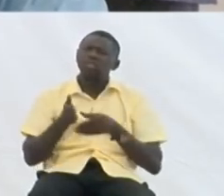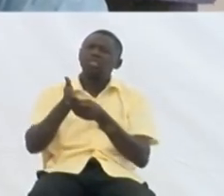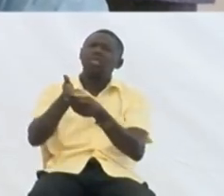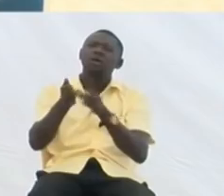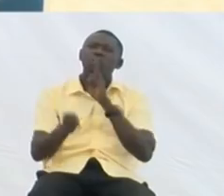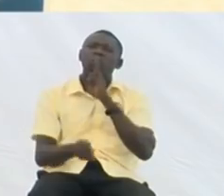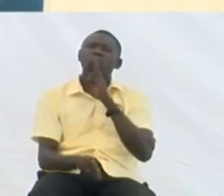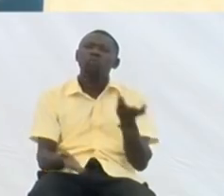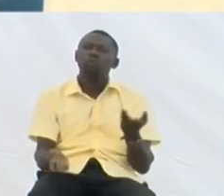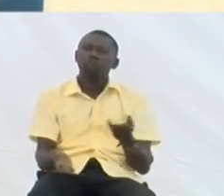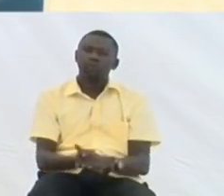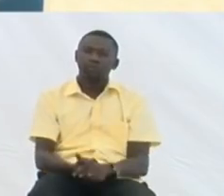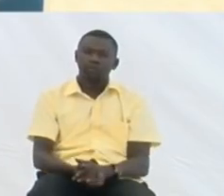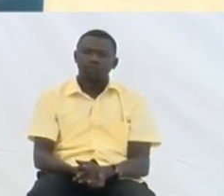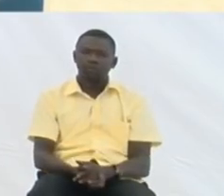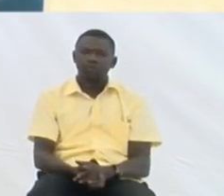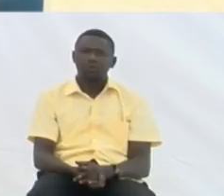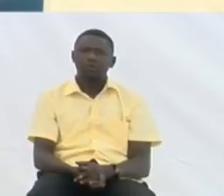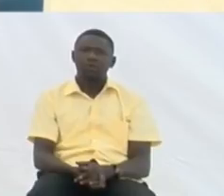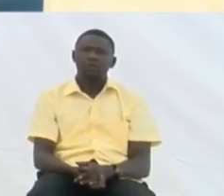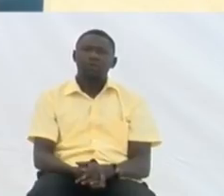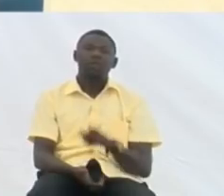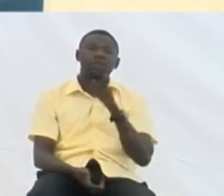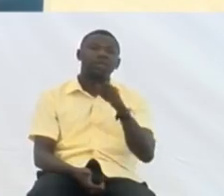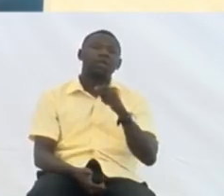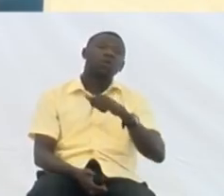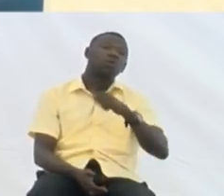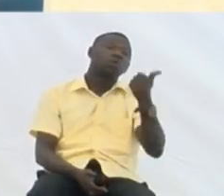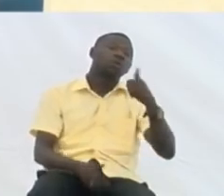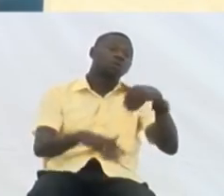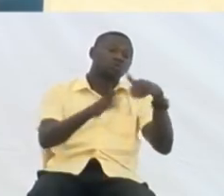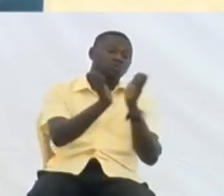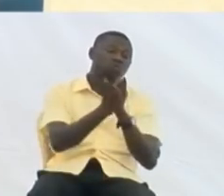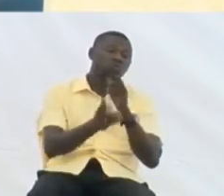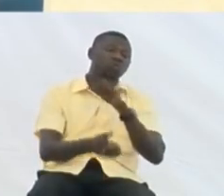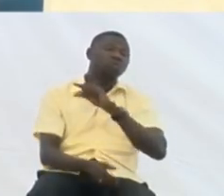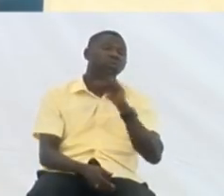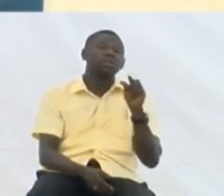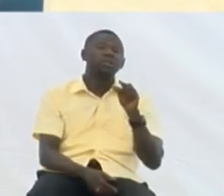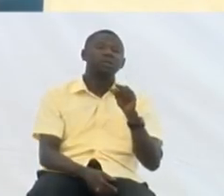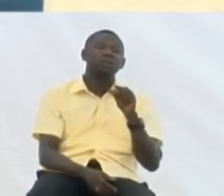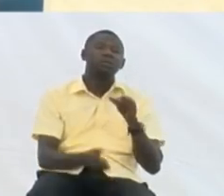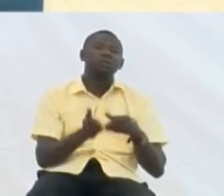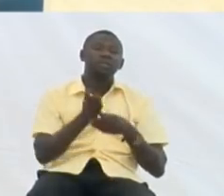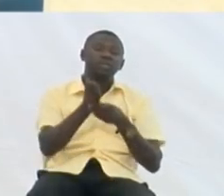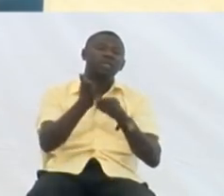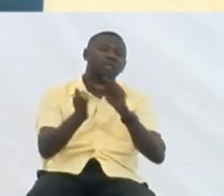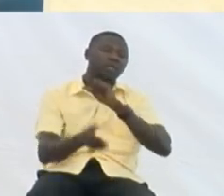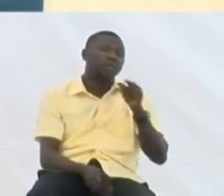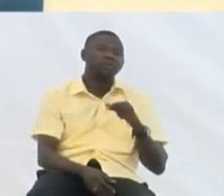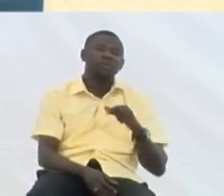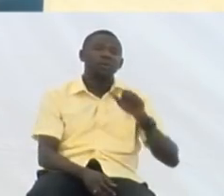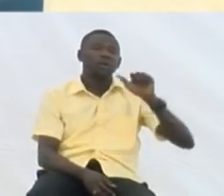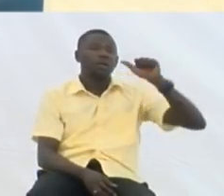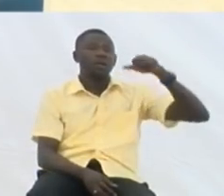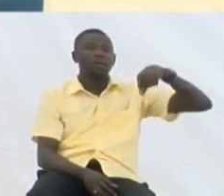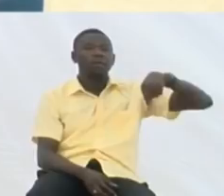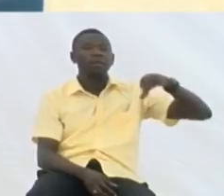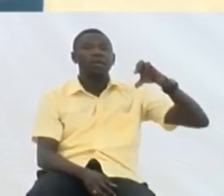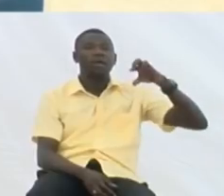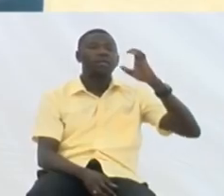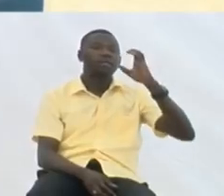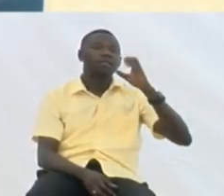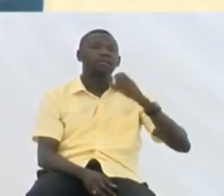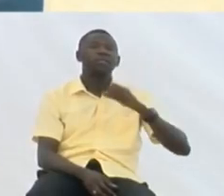keleta. Minketa wo kafudo nyaton kosa se ke APRC la ke amanoti. The one who led that other group could